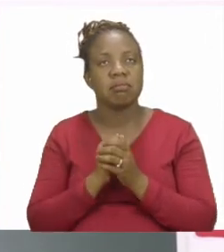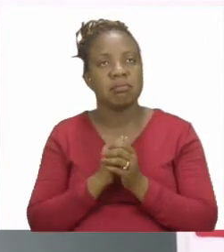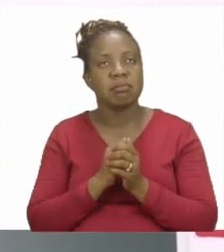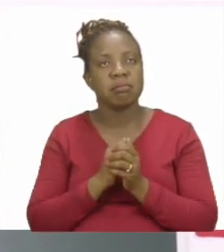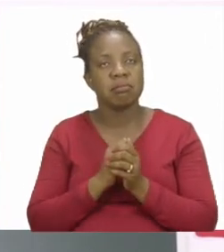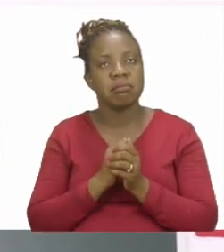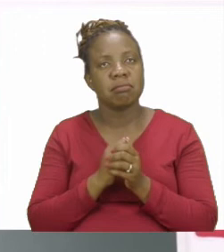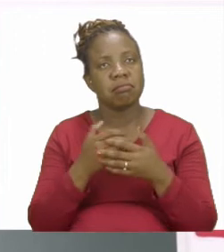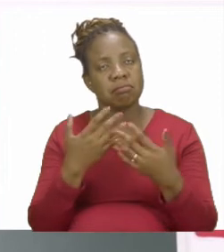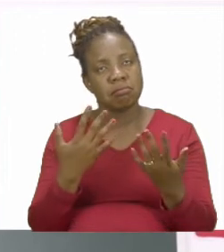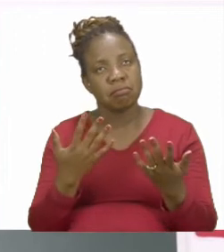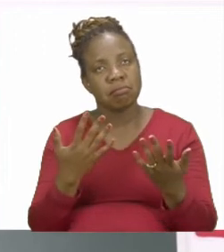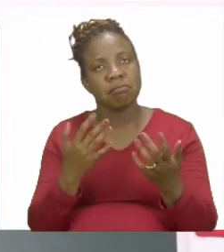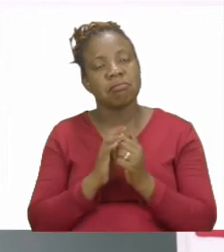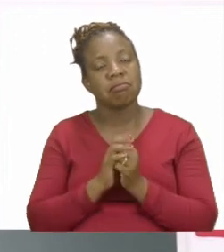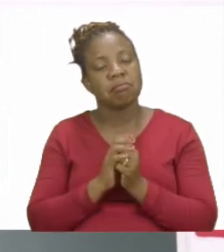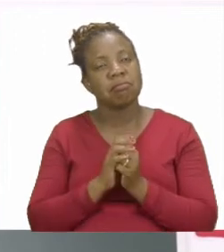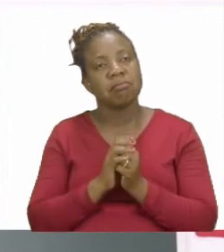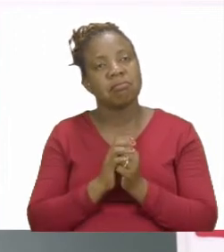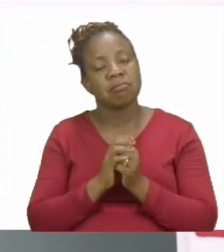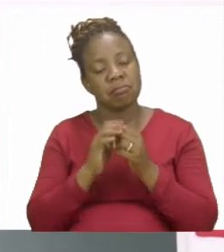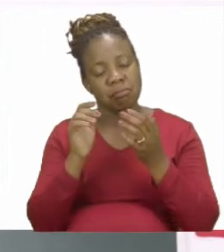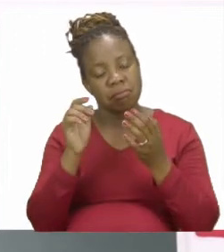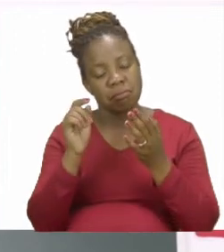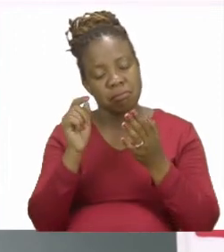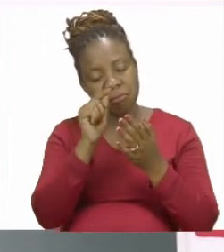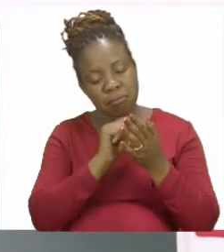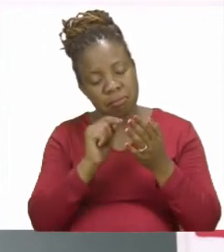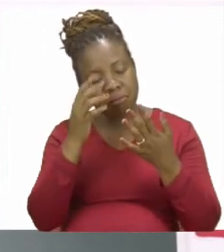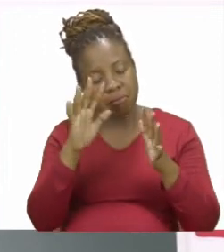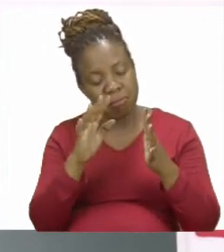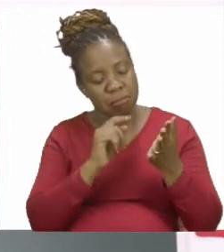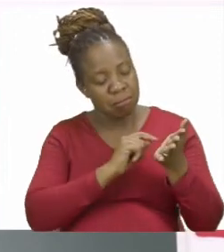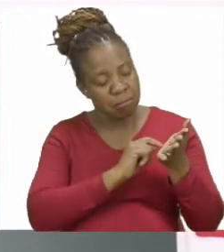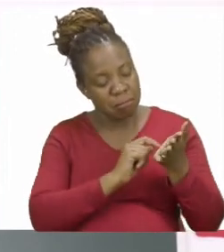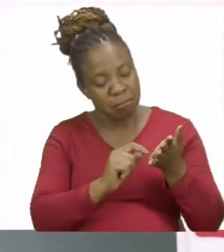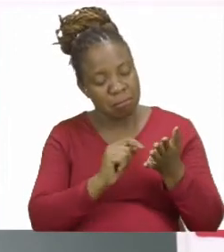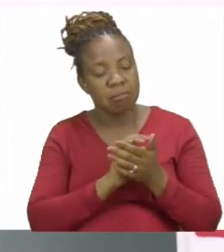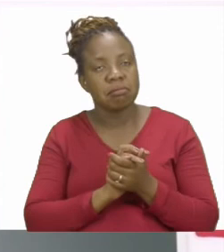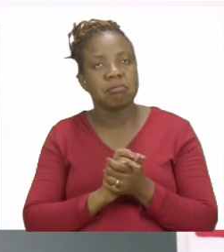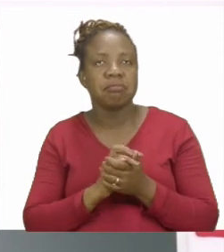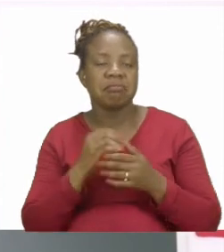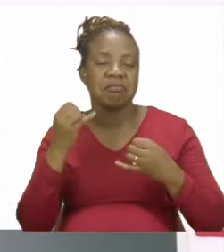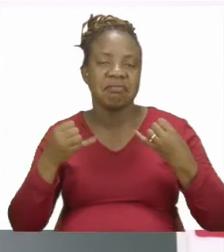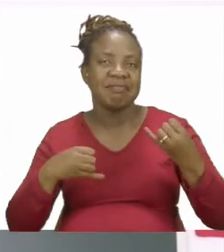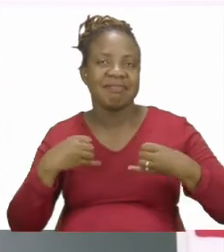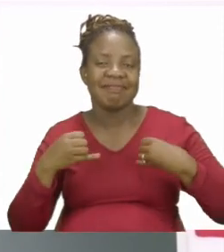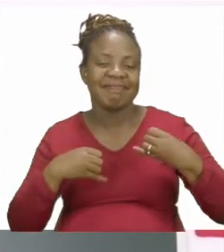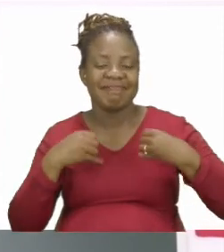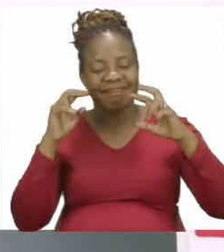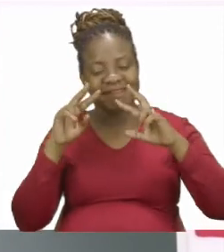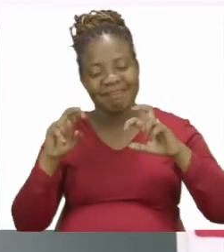them, and scratch it out once you have found your word. Have fun finding all these words, boys